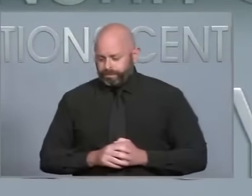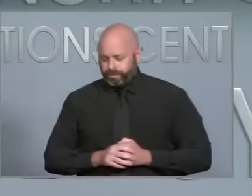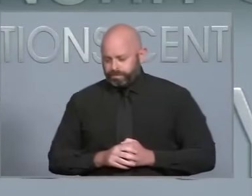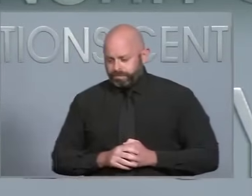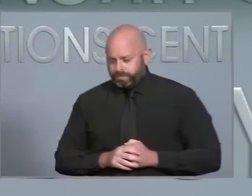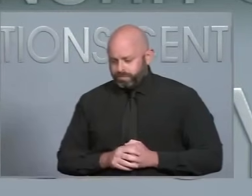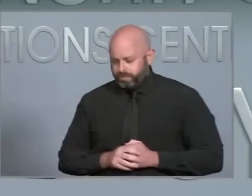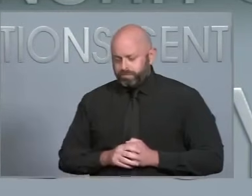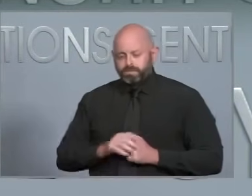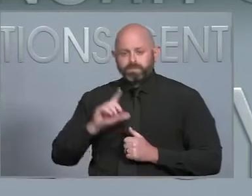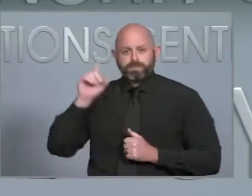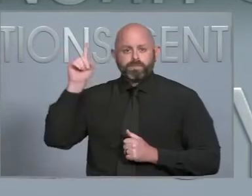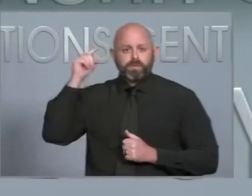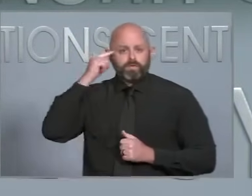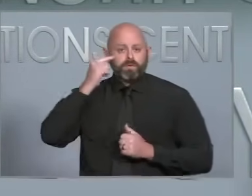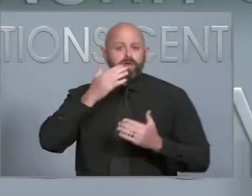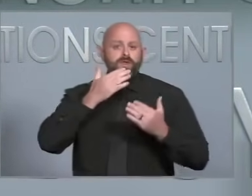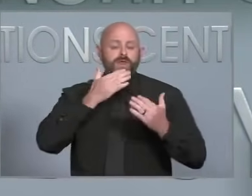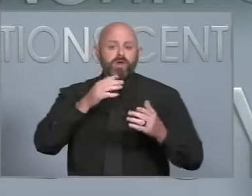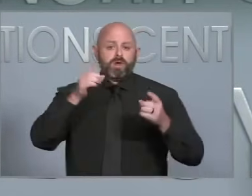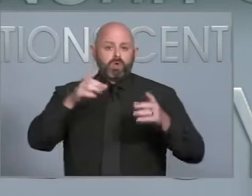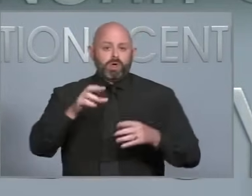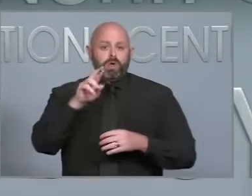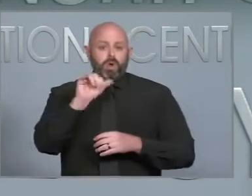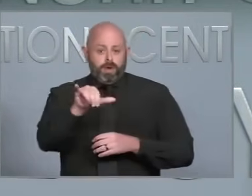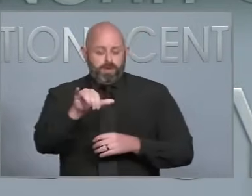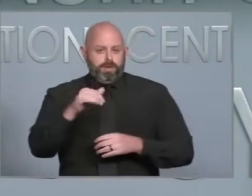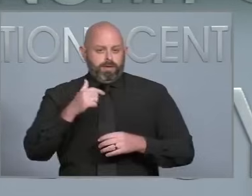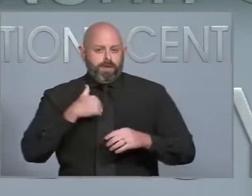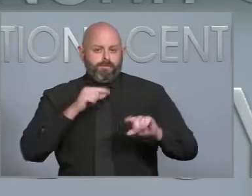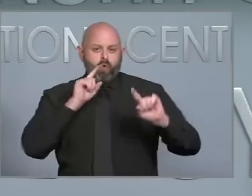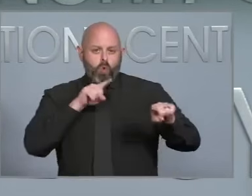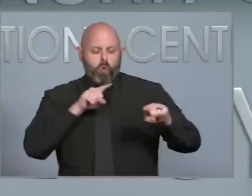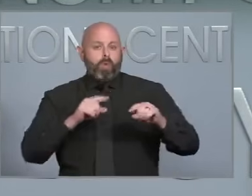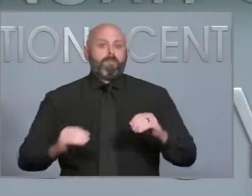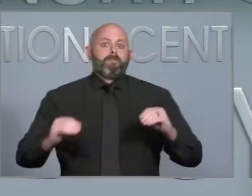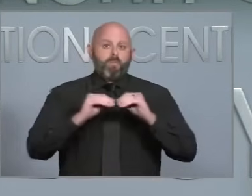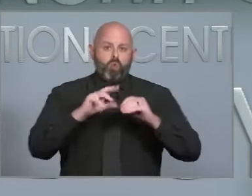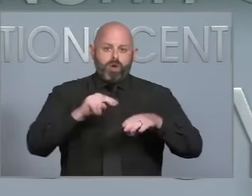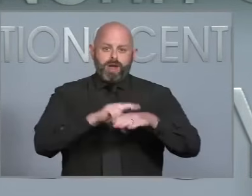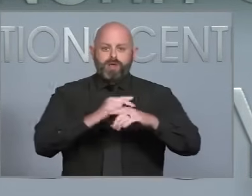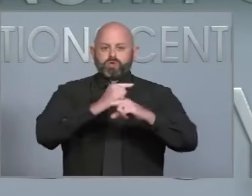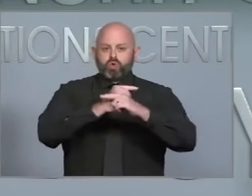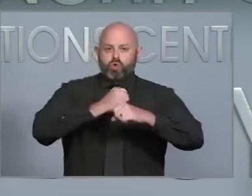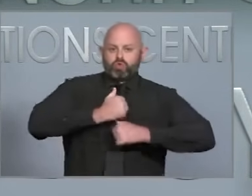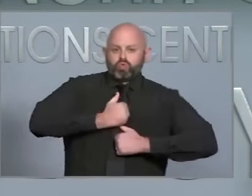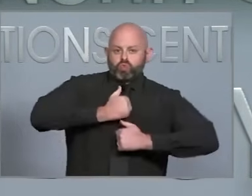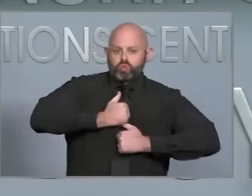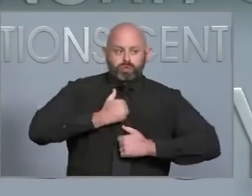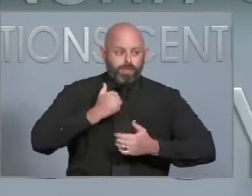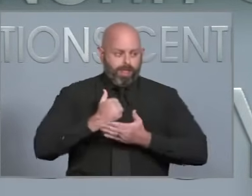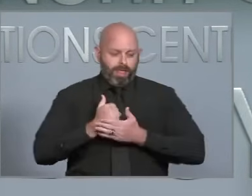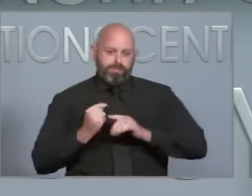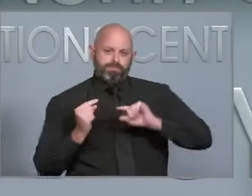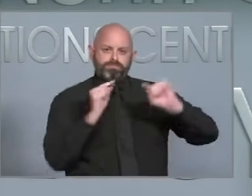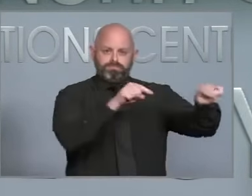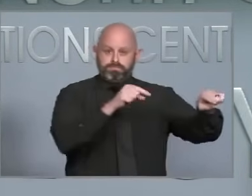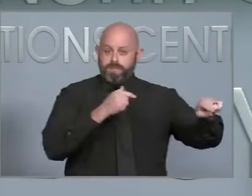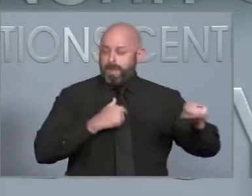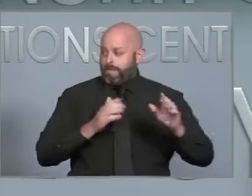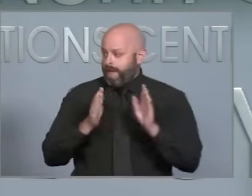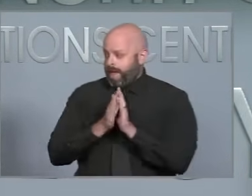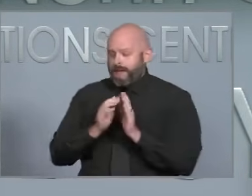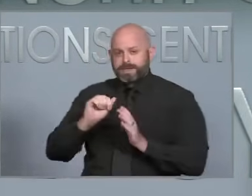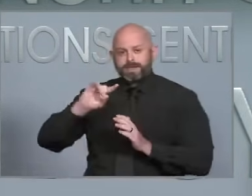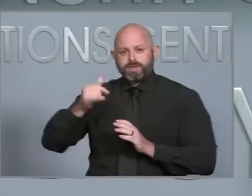Thank you, Director Ray. I've activated additional National Guard soldiers to help with this, and so I'm going to ask Adjutant General of the